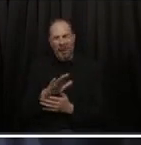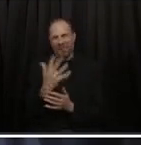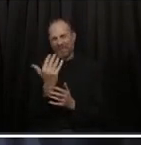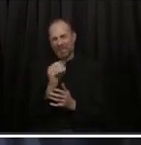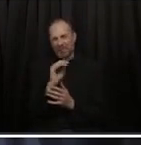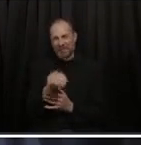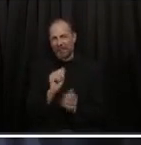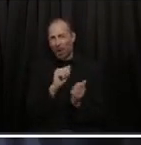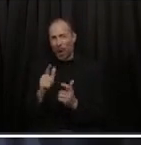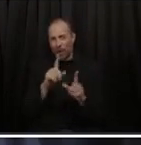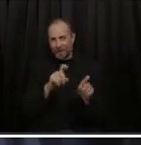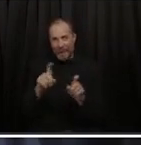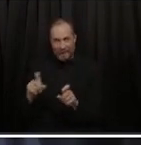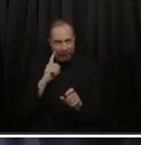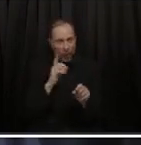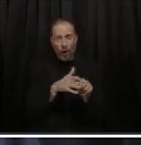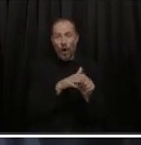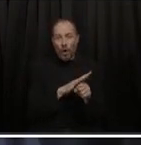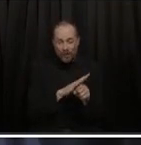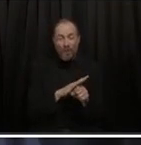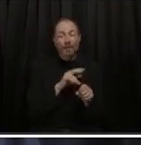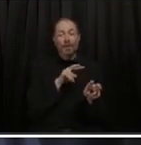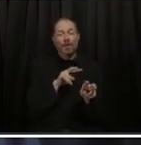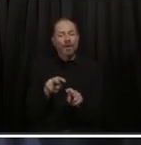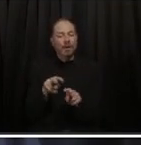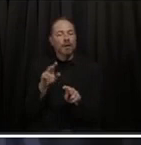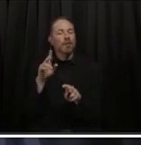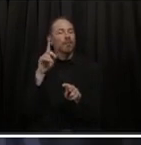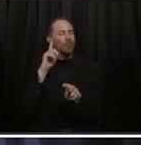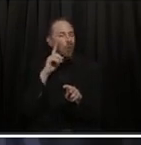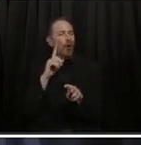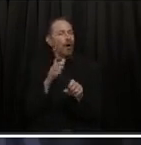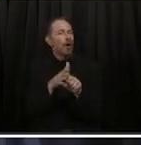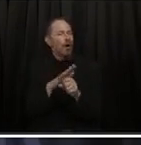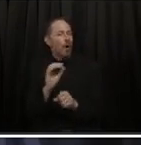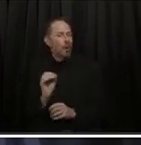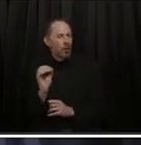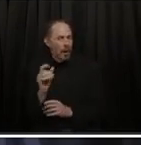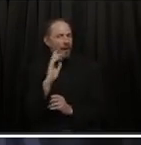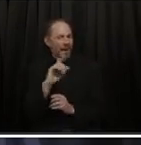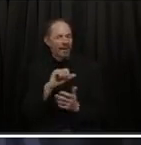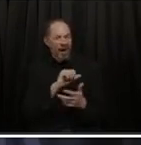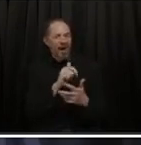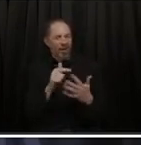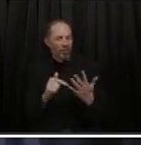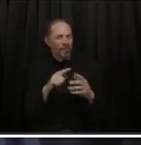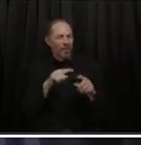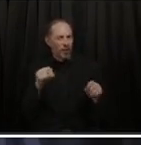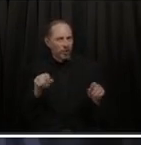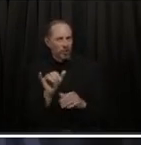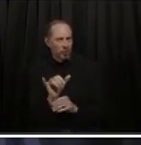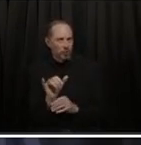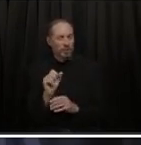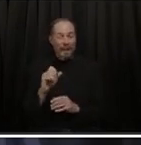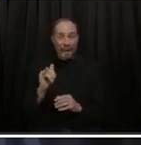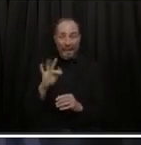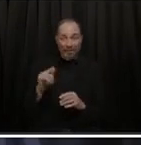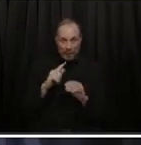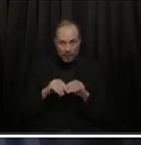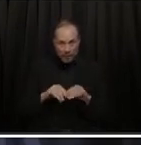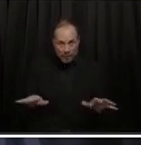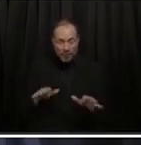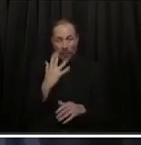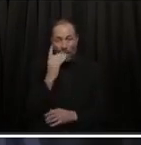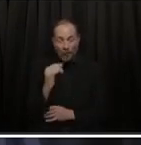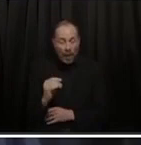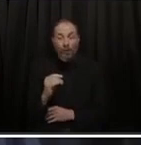of the tests done in Colorado for COVID are also sequenced for Omicron and other variants. So if it was prevalent, we would know. It doesn't